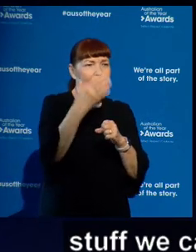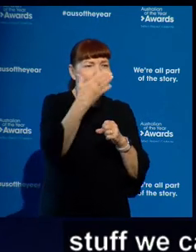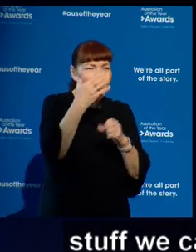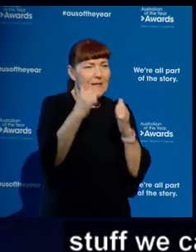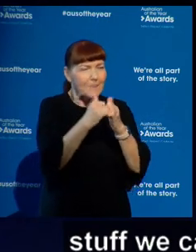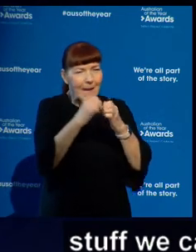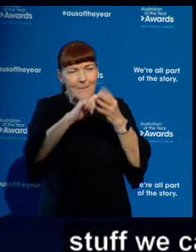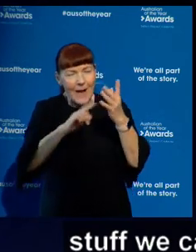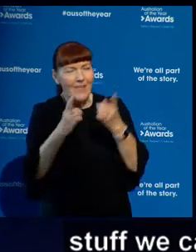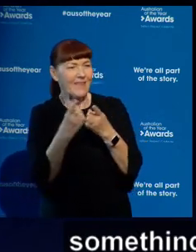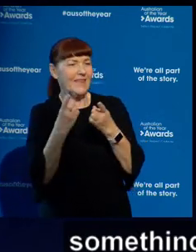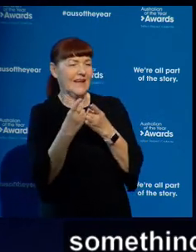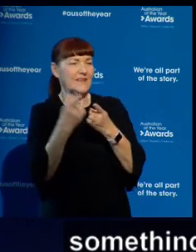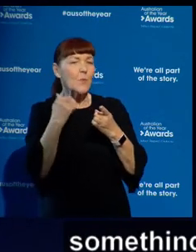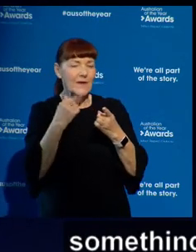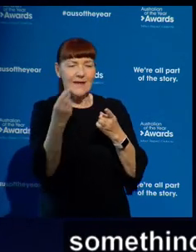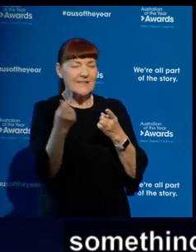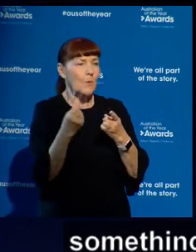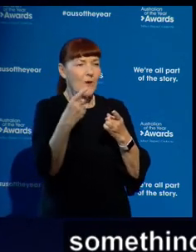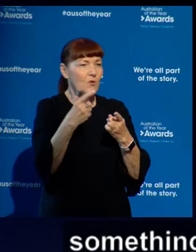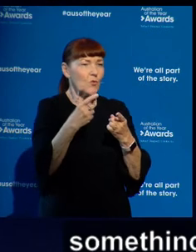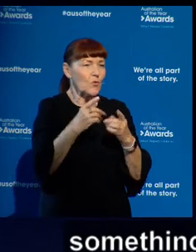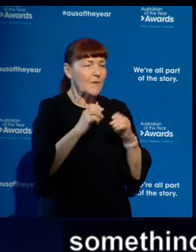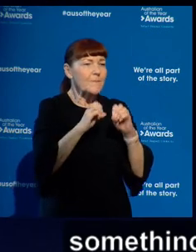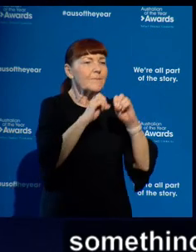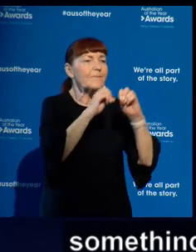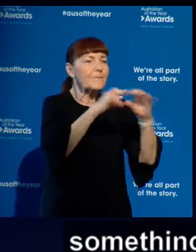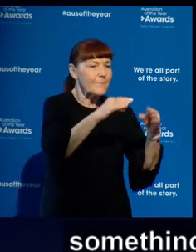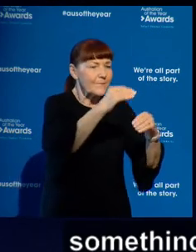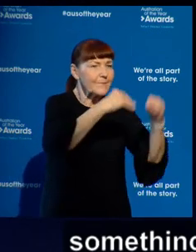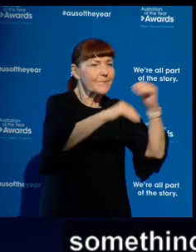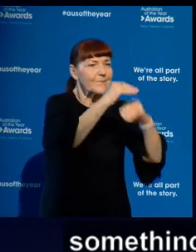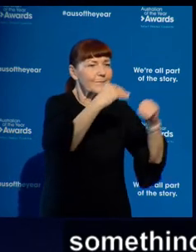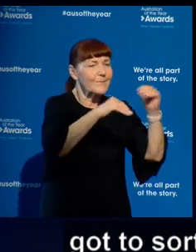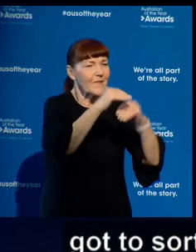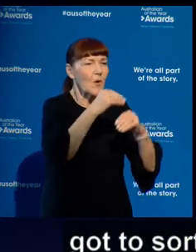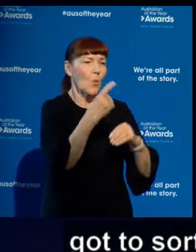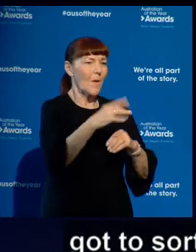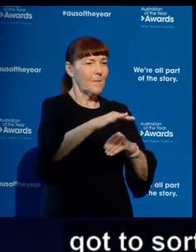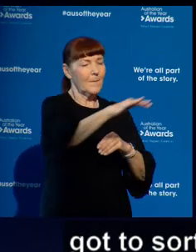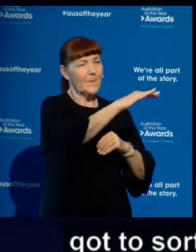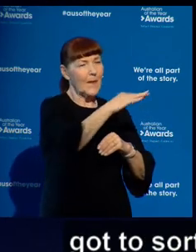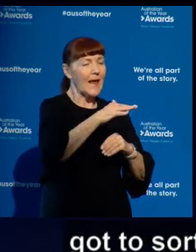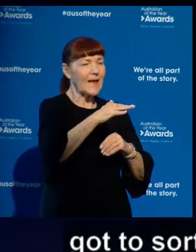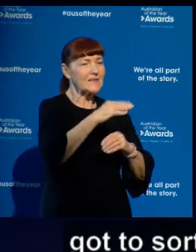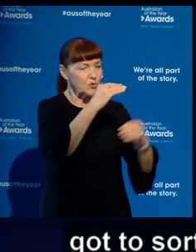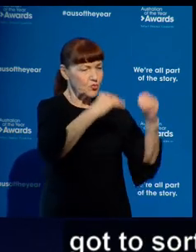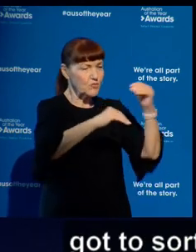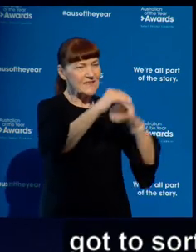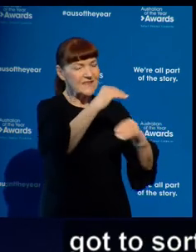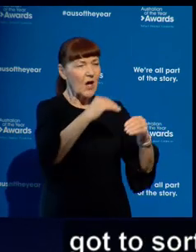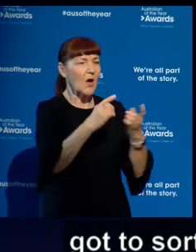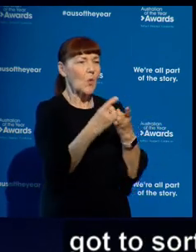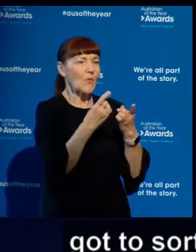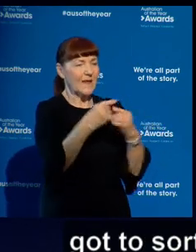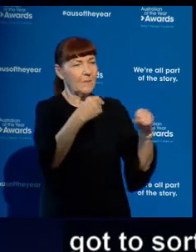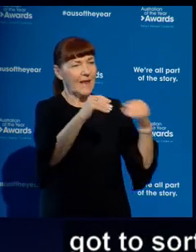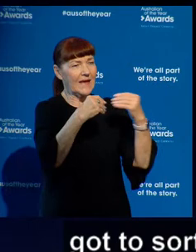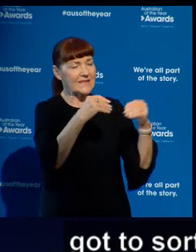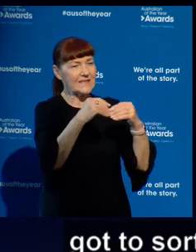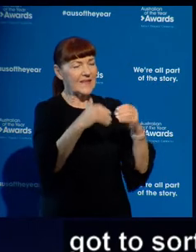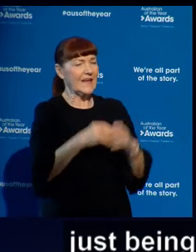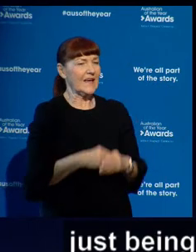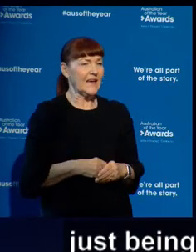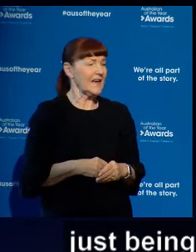need the places where we can take this. And just being able to have like a one-stop recycling centre in every town where you can just rock up and you can drop off